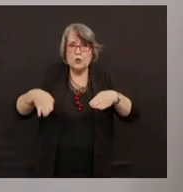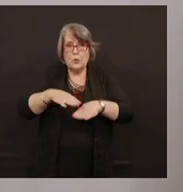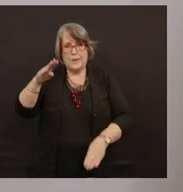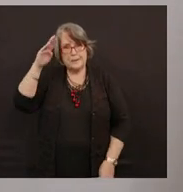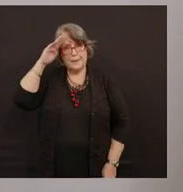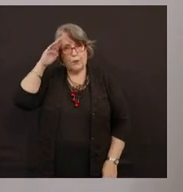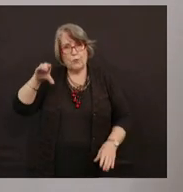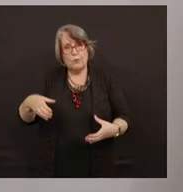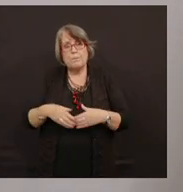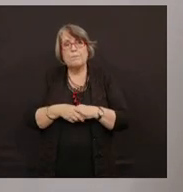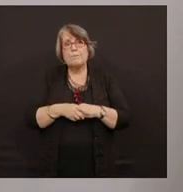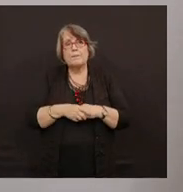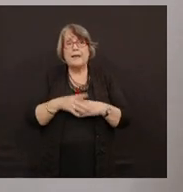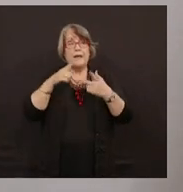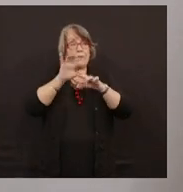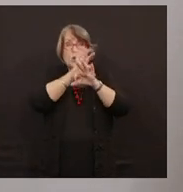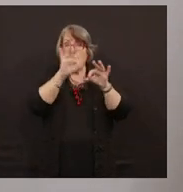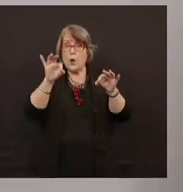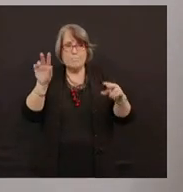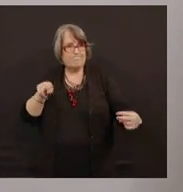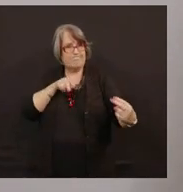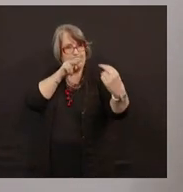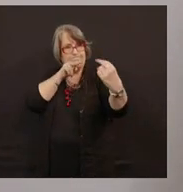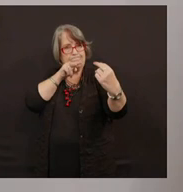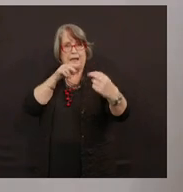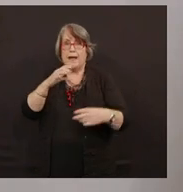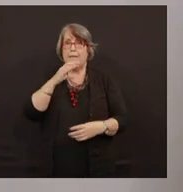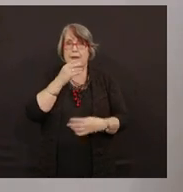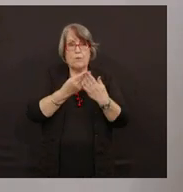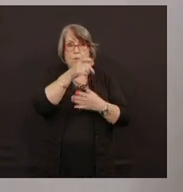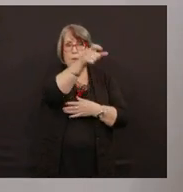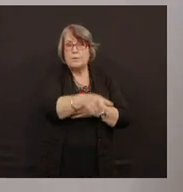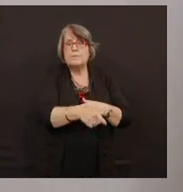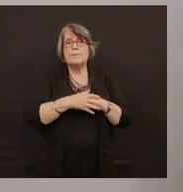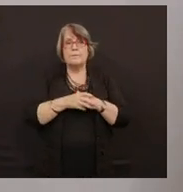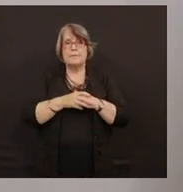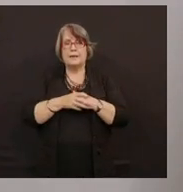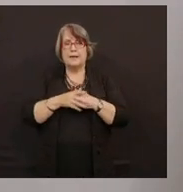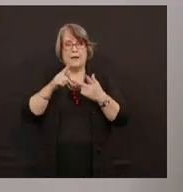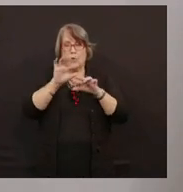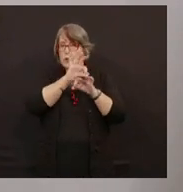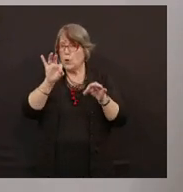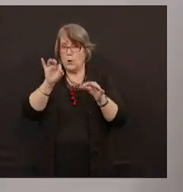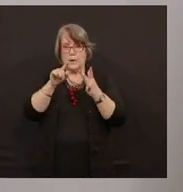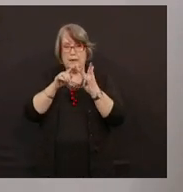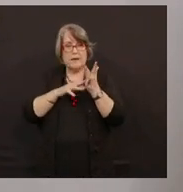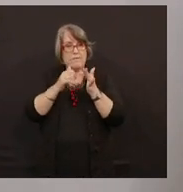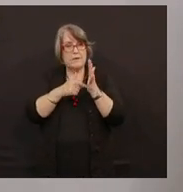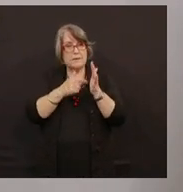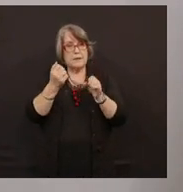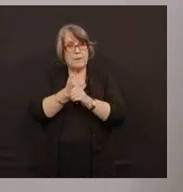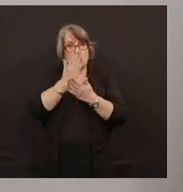group. When we don't make eye contact at the cafe with somebody. When we don't invest in making